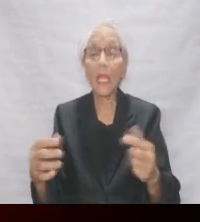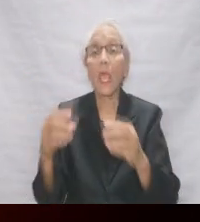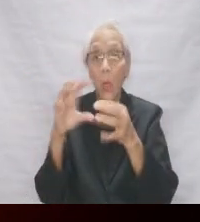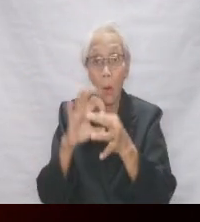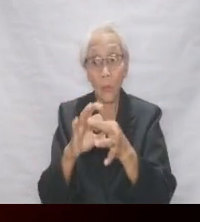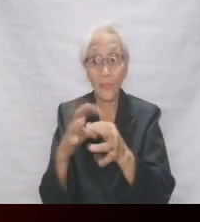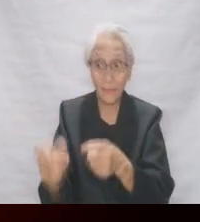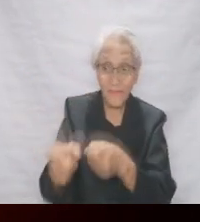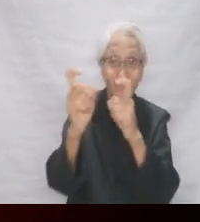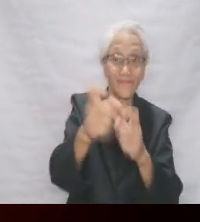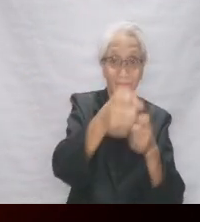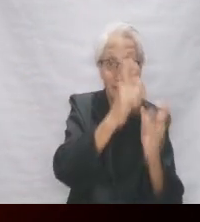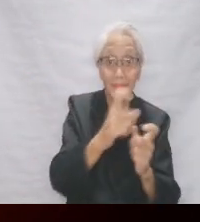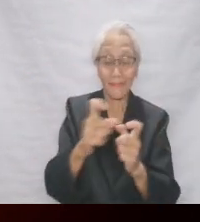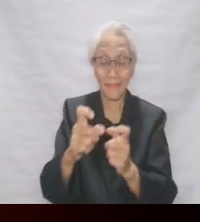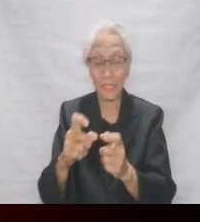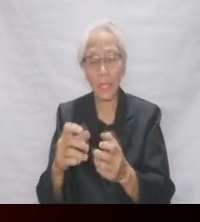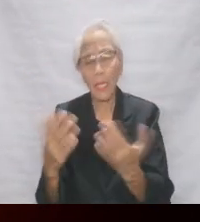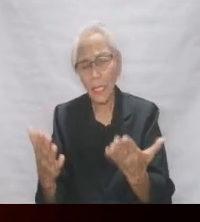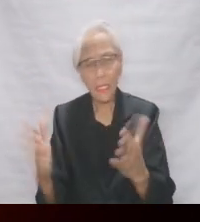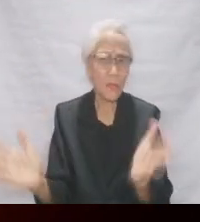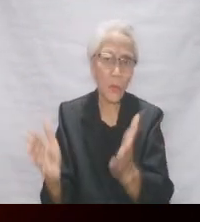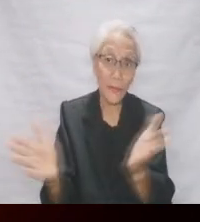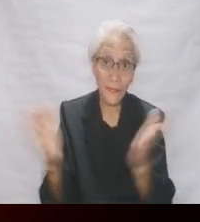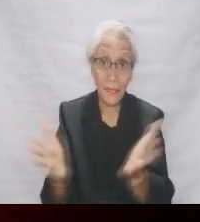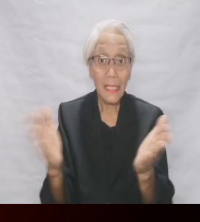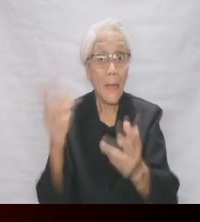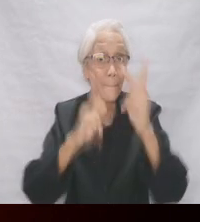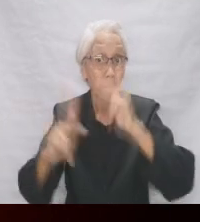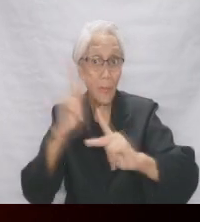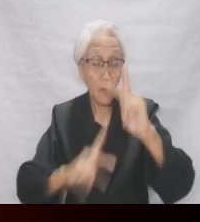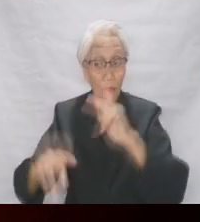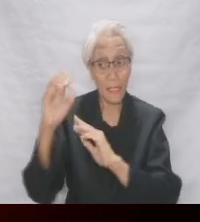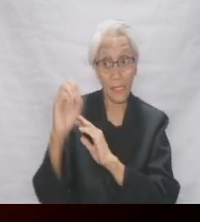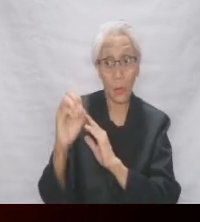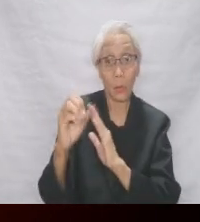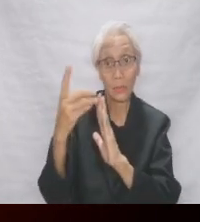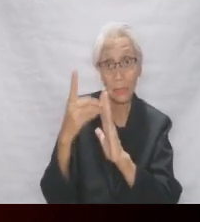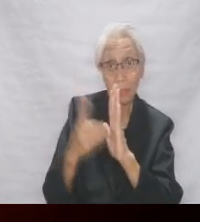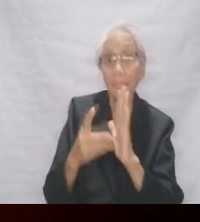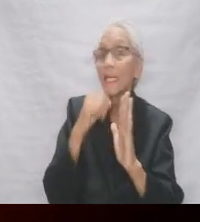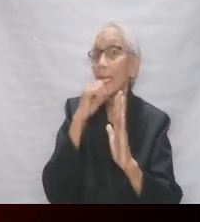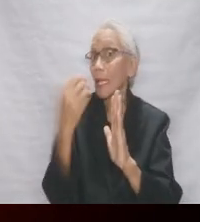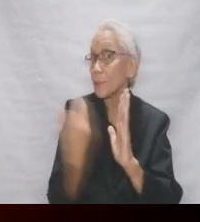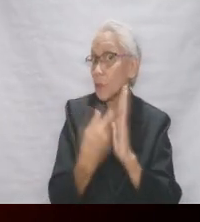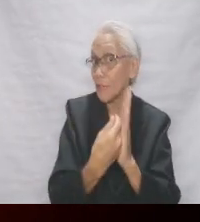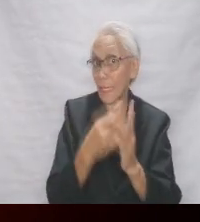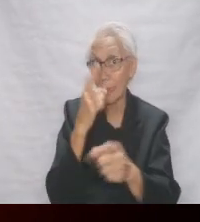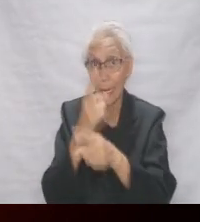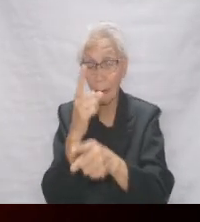ang estilo nila is always to convince people of its own doctrines, not by proving that they are